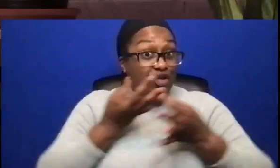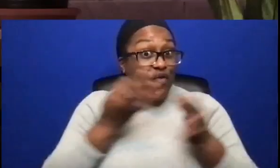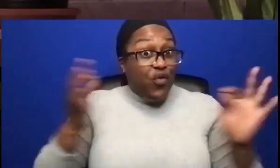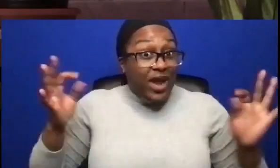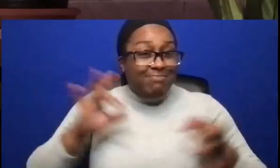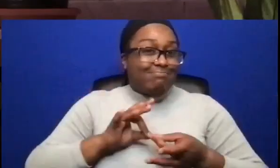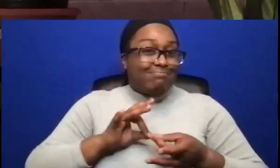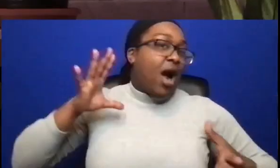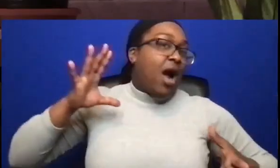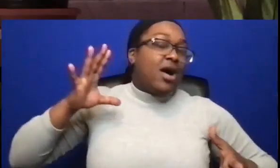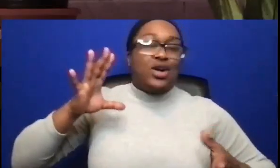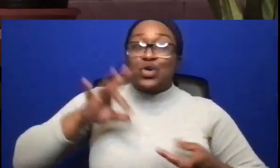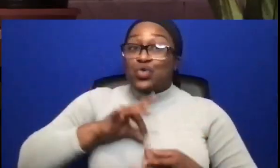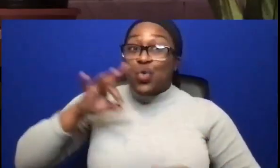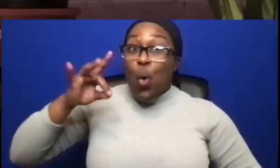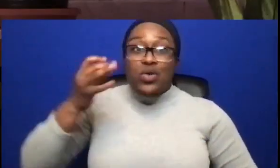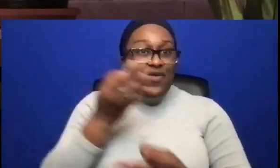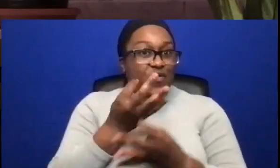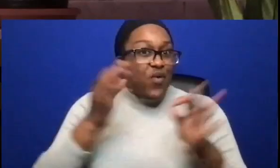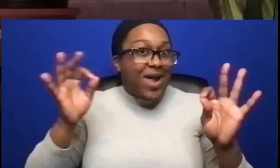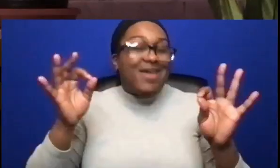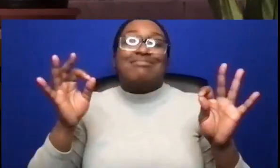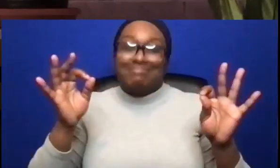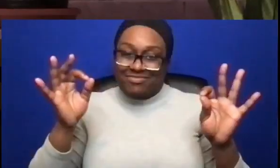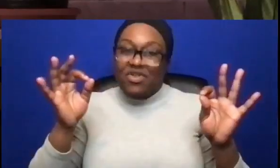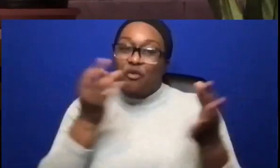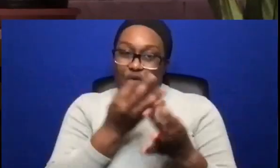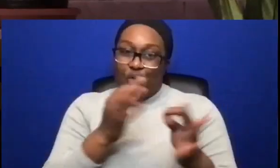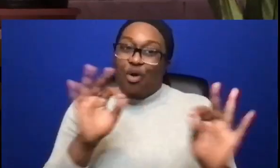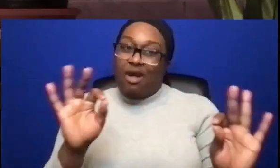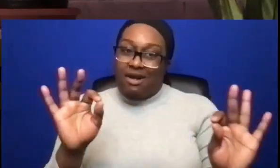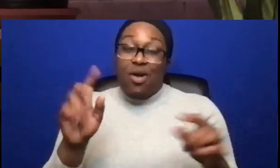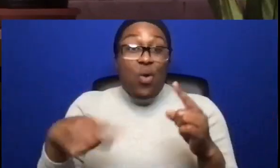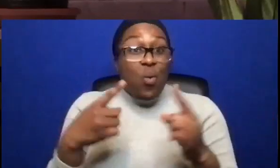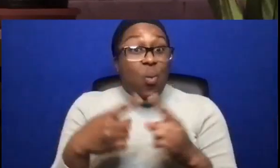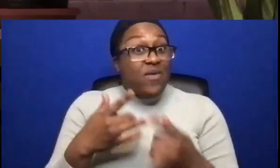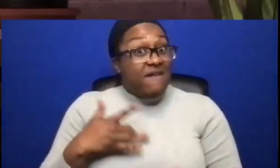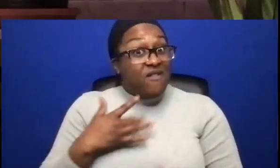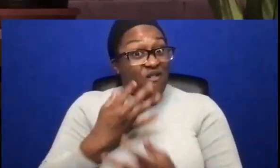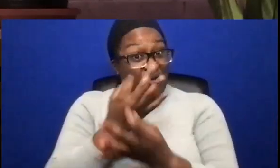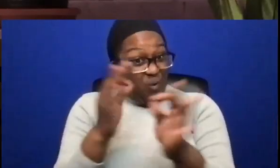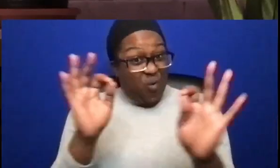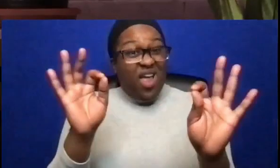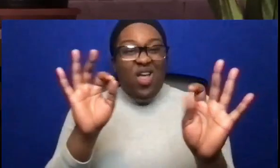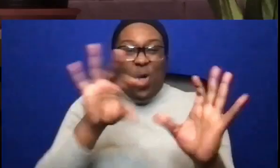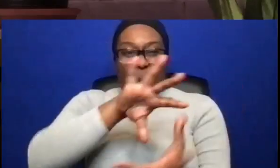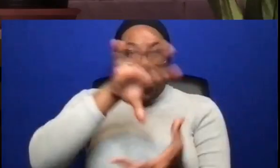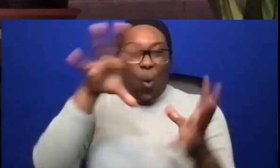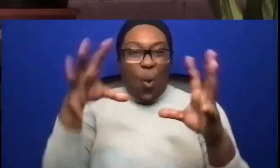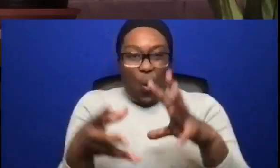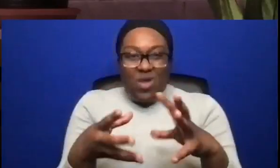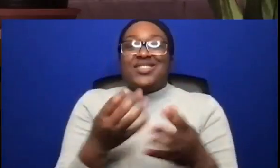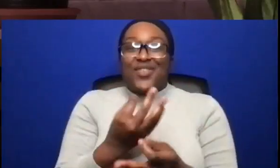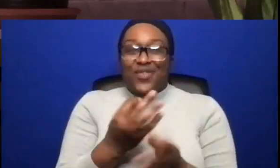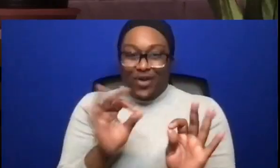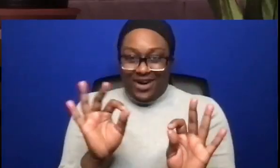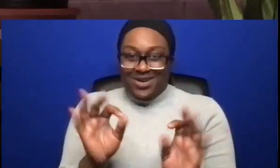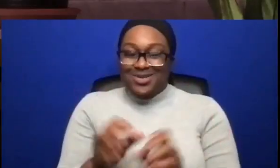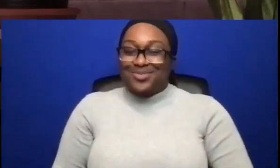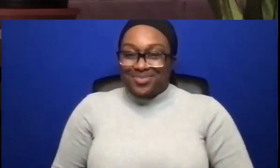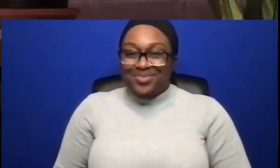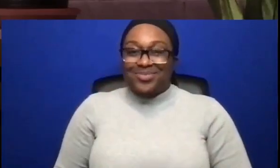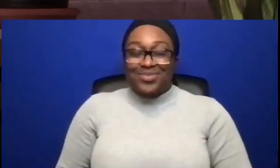souls are free, we're free. And when we're free, the world is free. The work